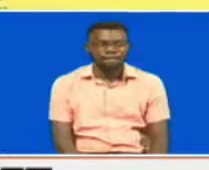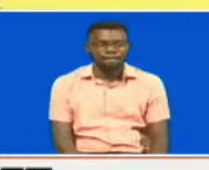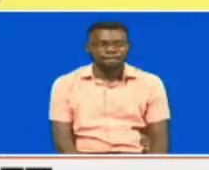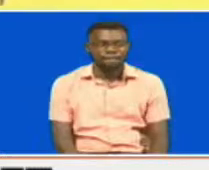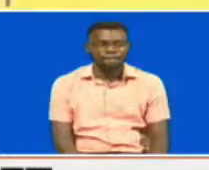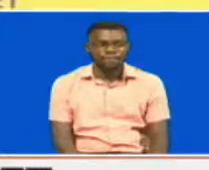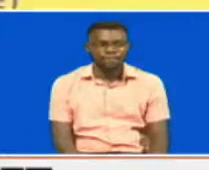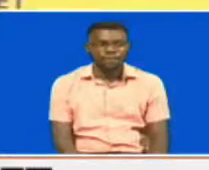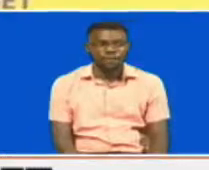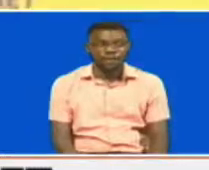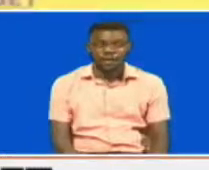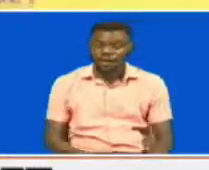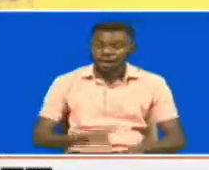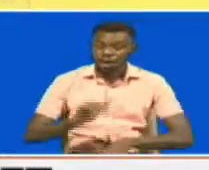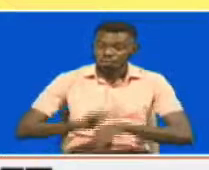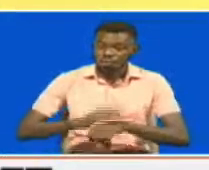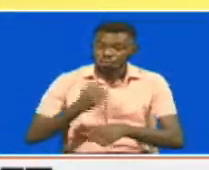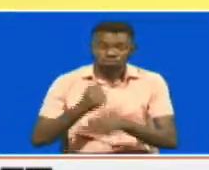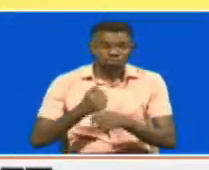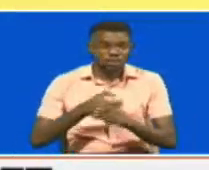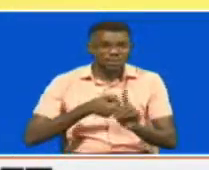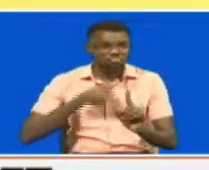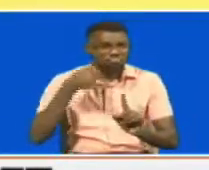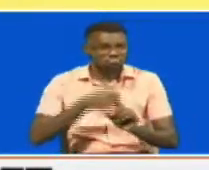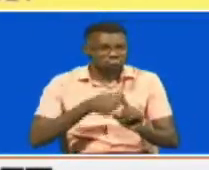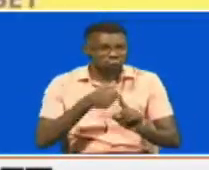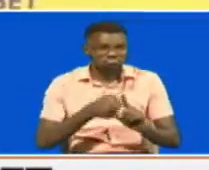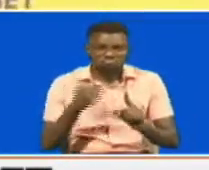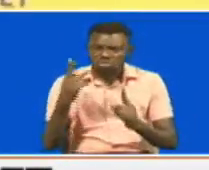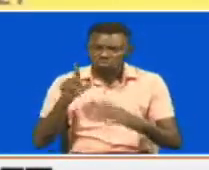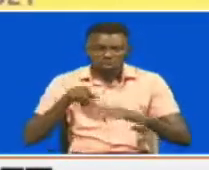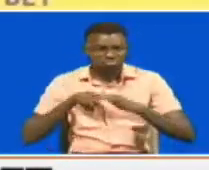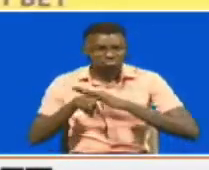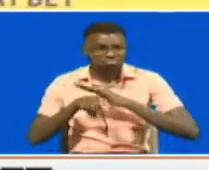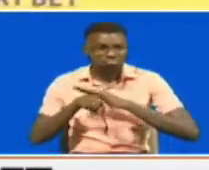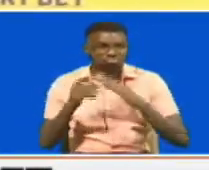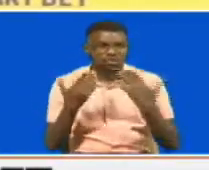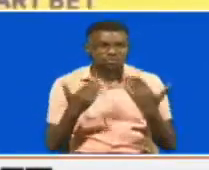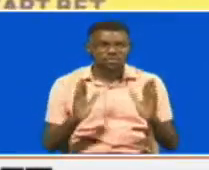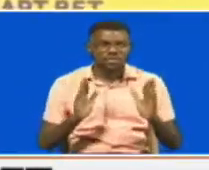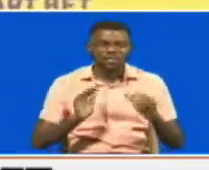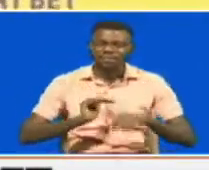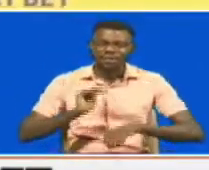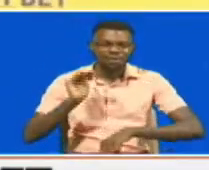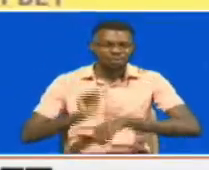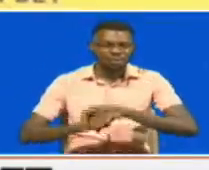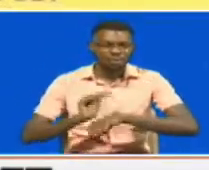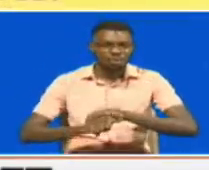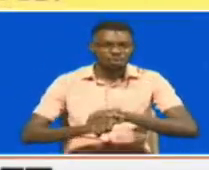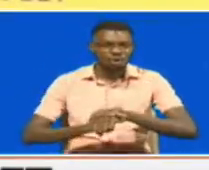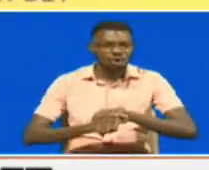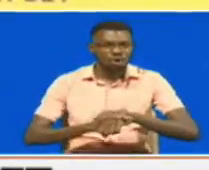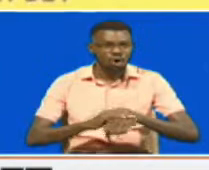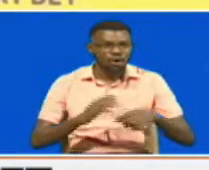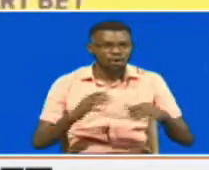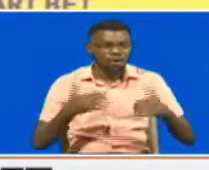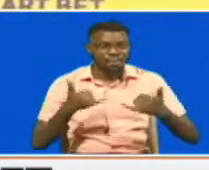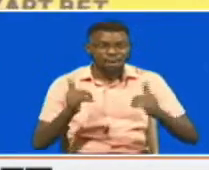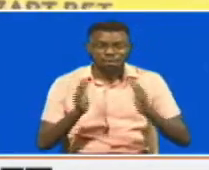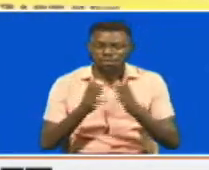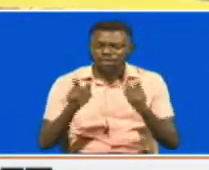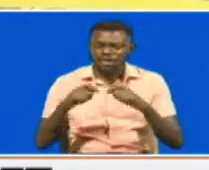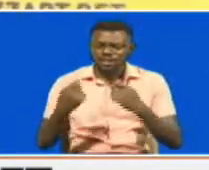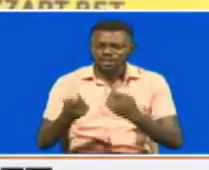Neza sema good job, wame fight, wame score 2 goals. It is a recommender, it's very good tukicheza na top